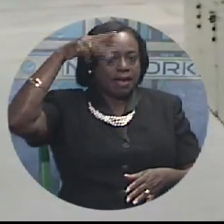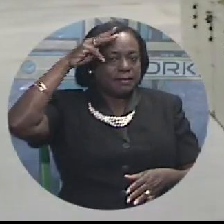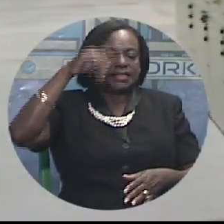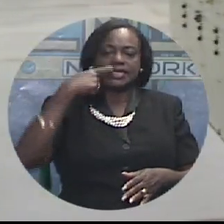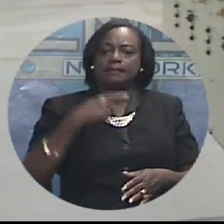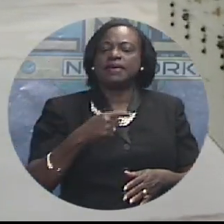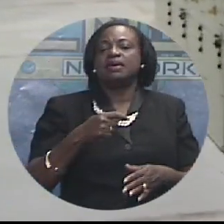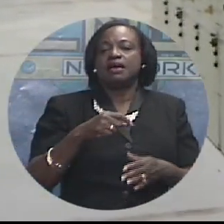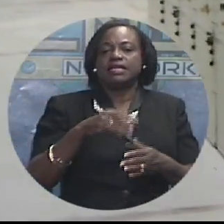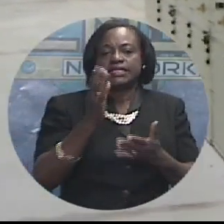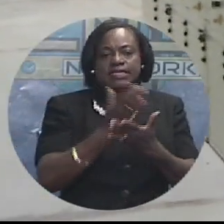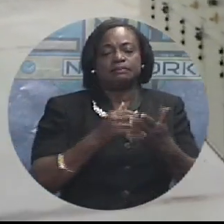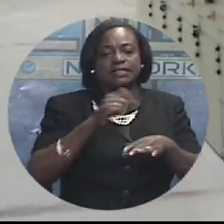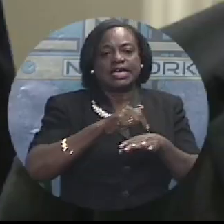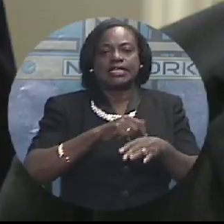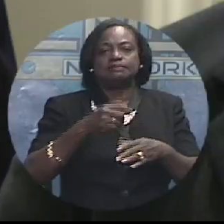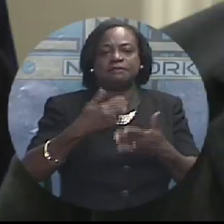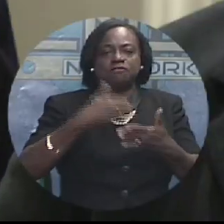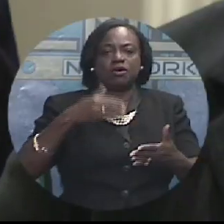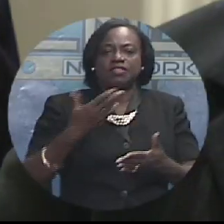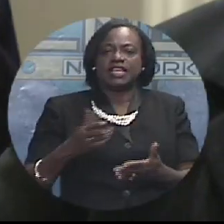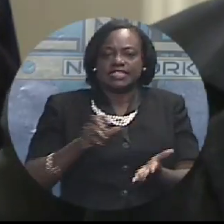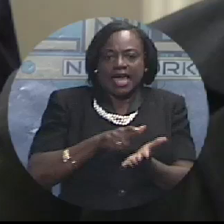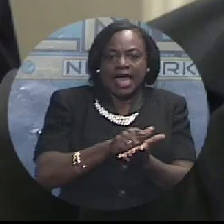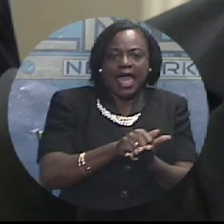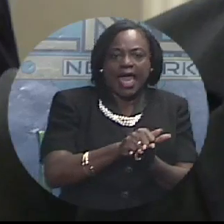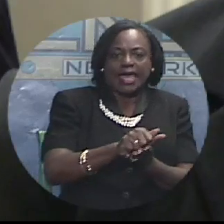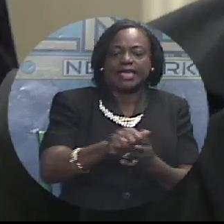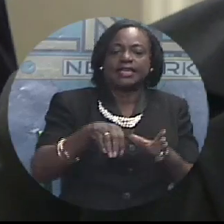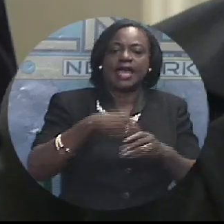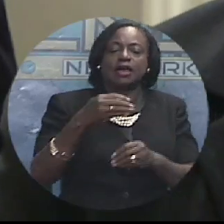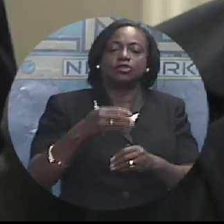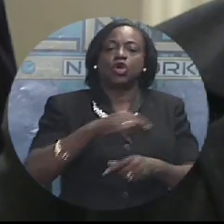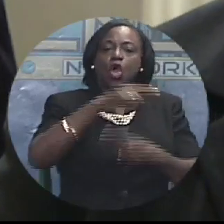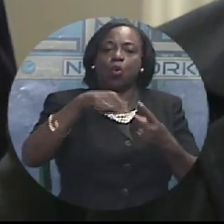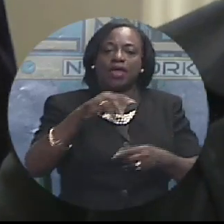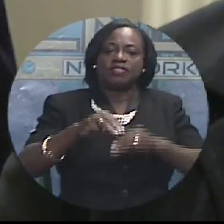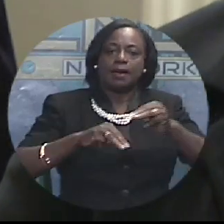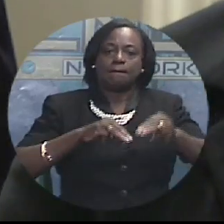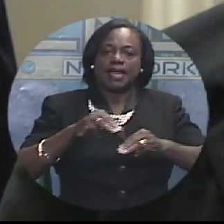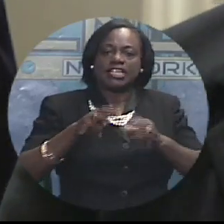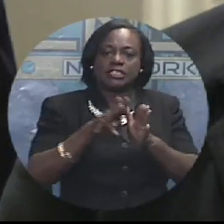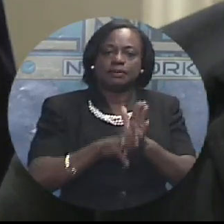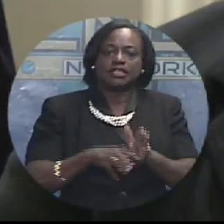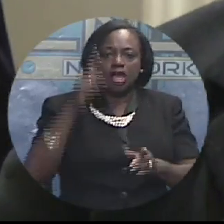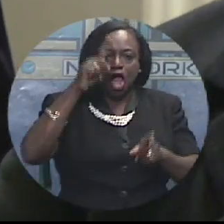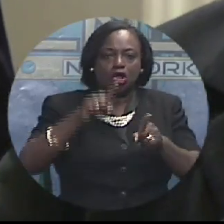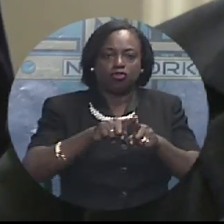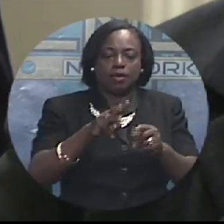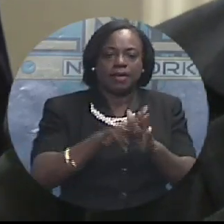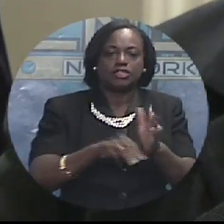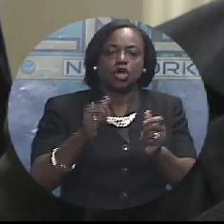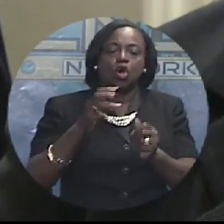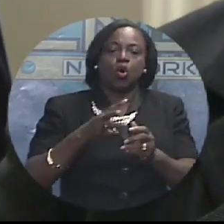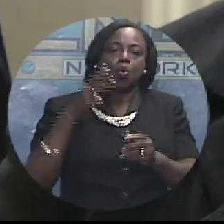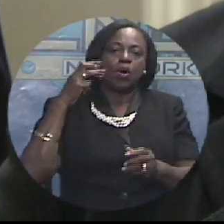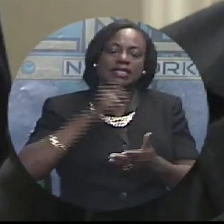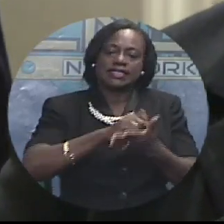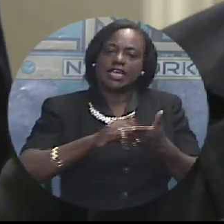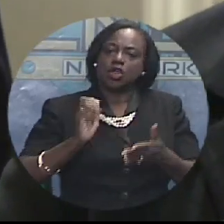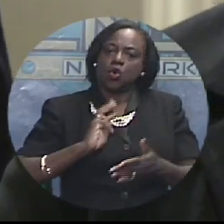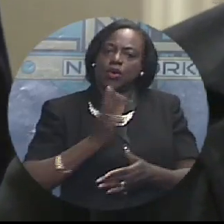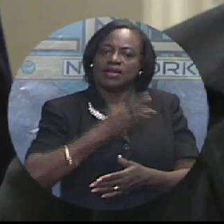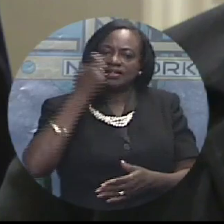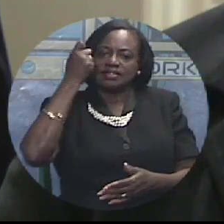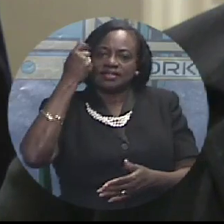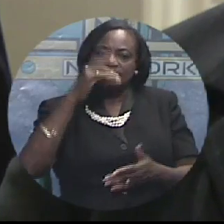can be ironed out at B.P.L. When the management agreement was signed, we understood that we